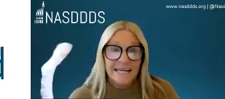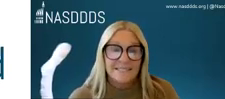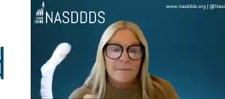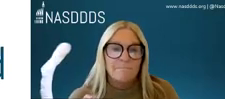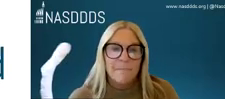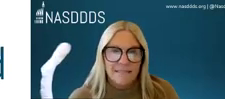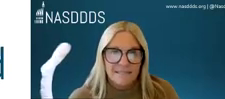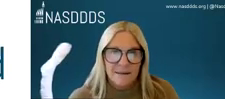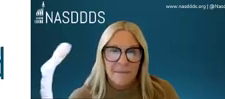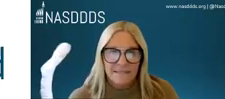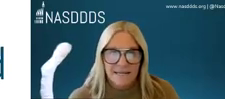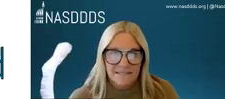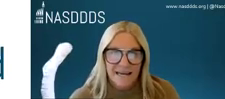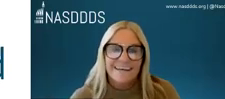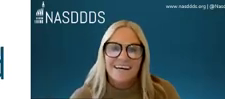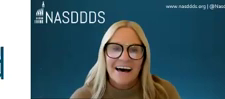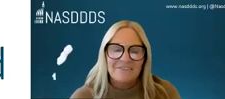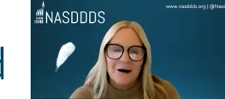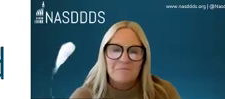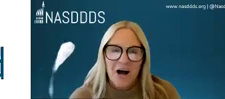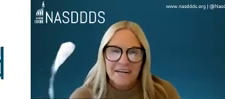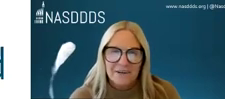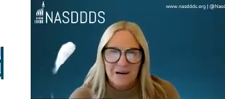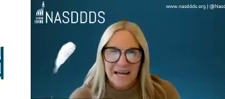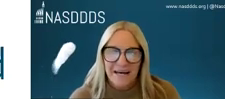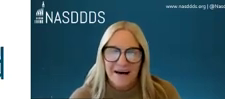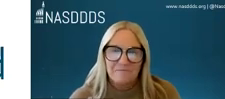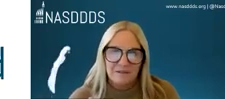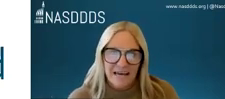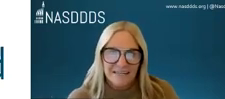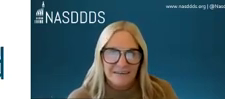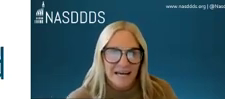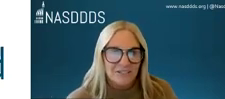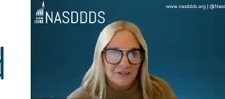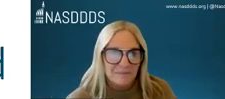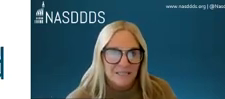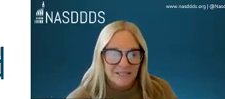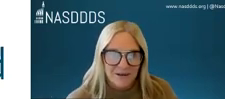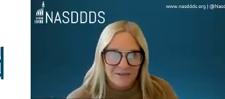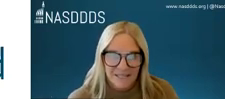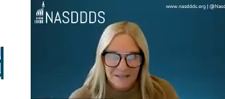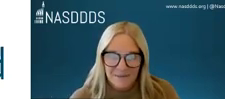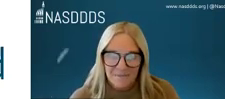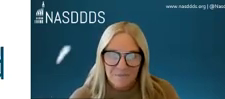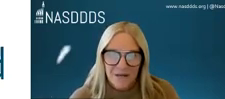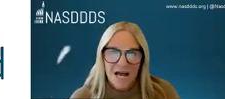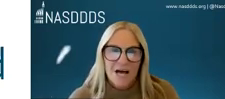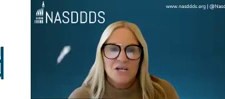that states must cover a broad array of preventative and treatment